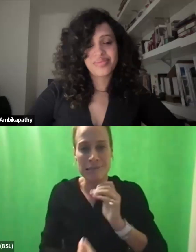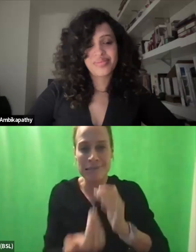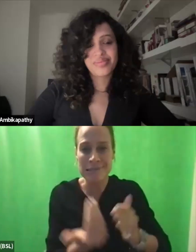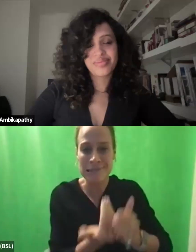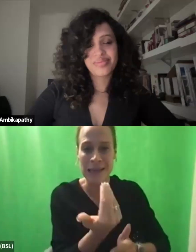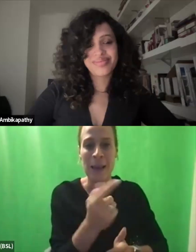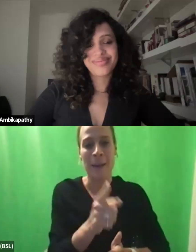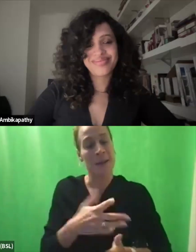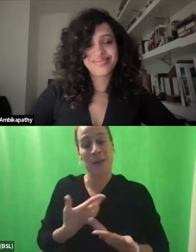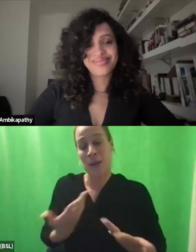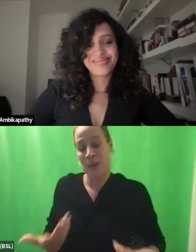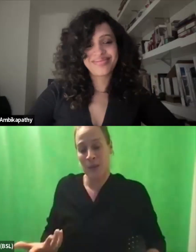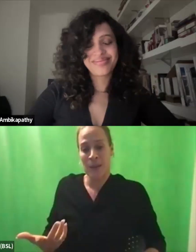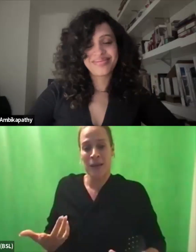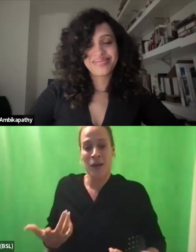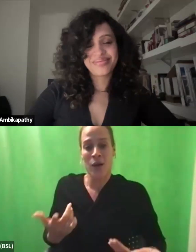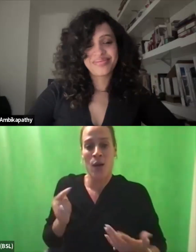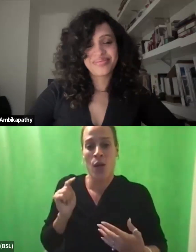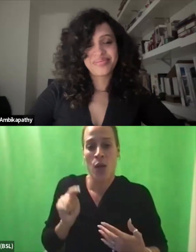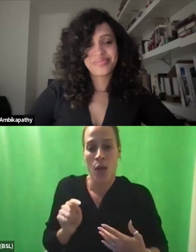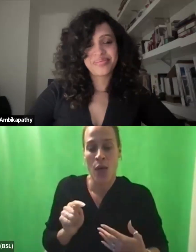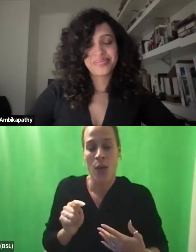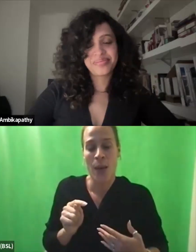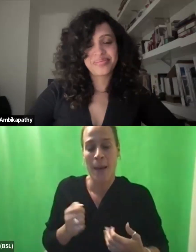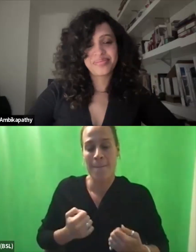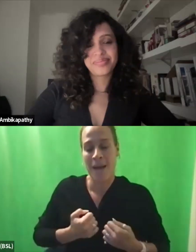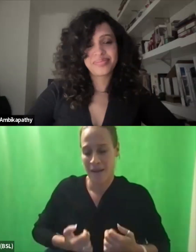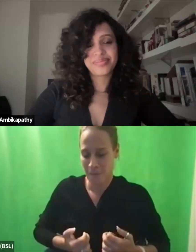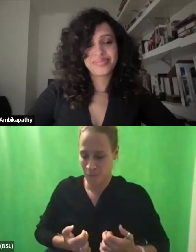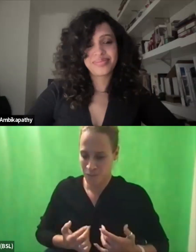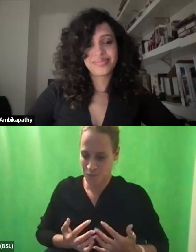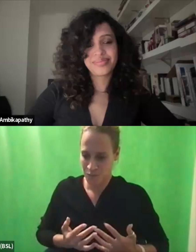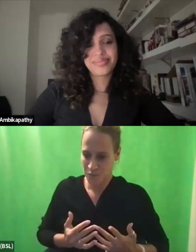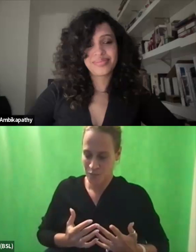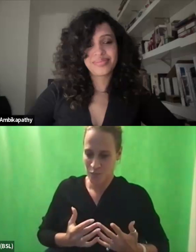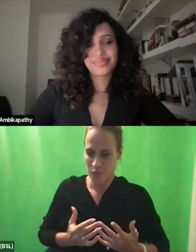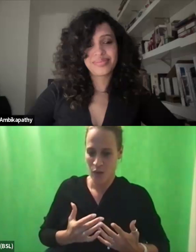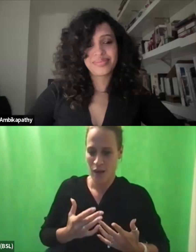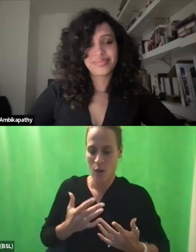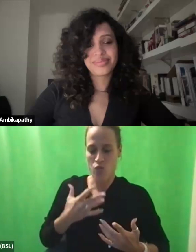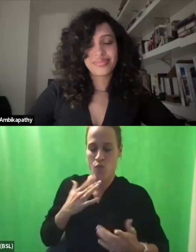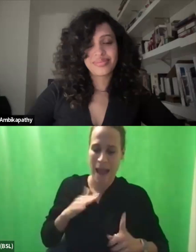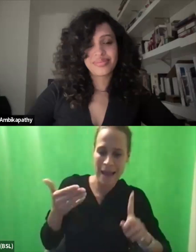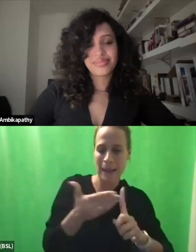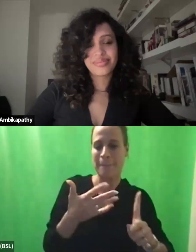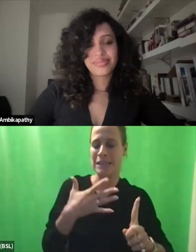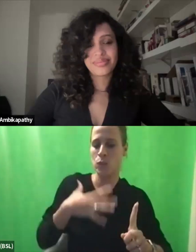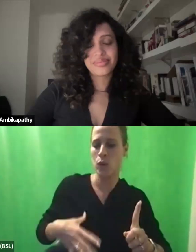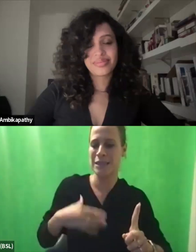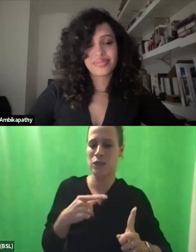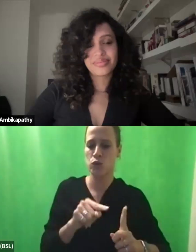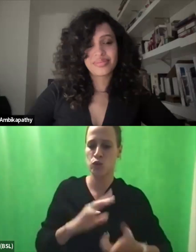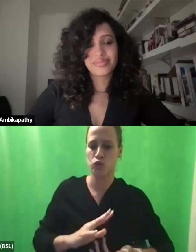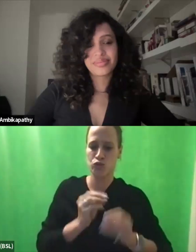I stand by that. And so the point I'm making is that I really wanted to make